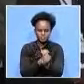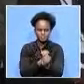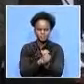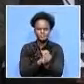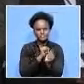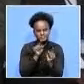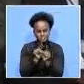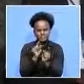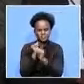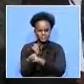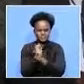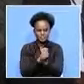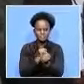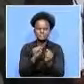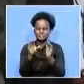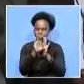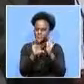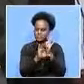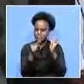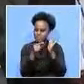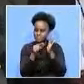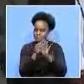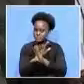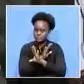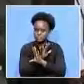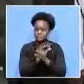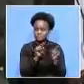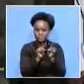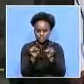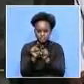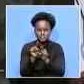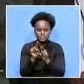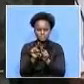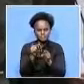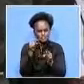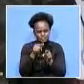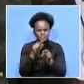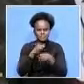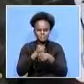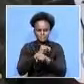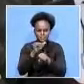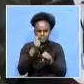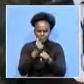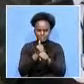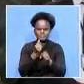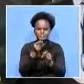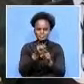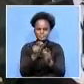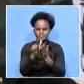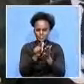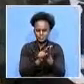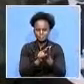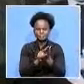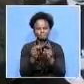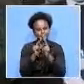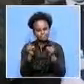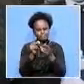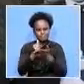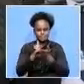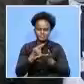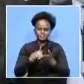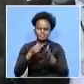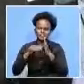and defend the Constitution of Zambia as established by law. So help me God.